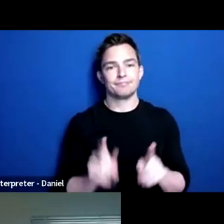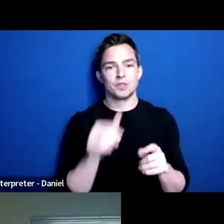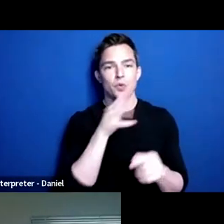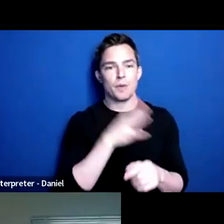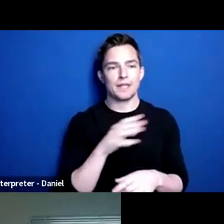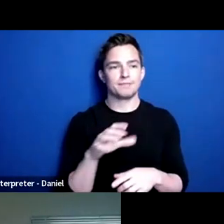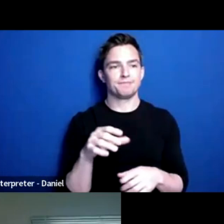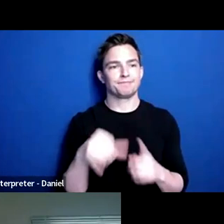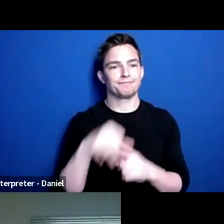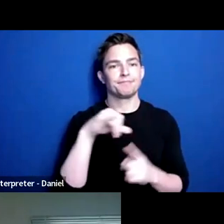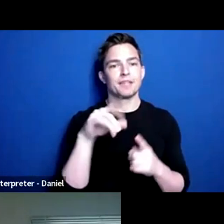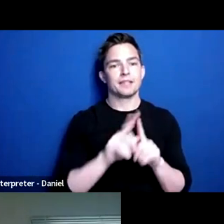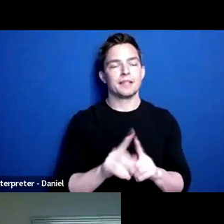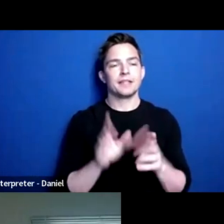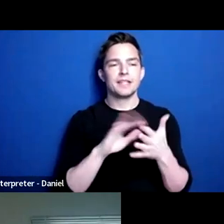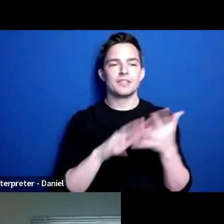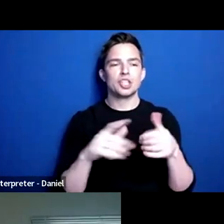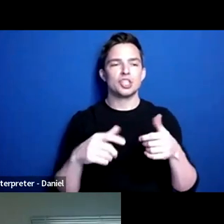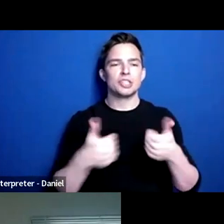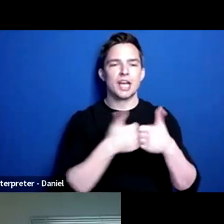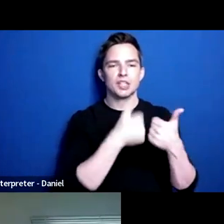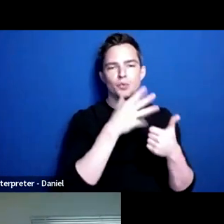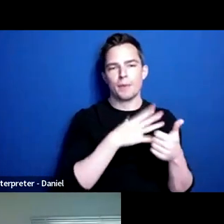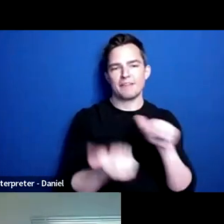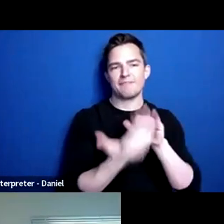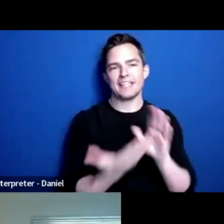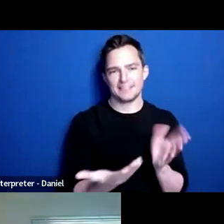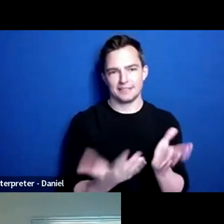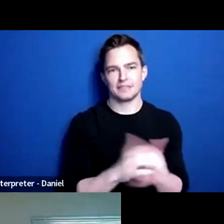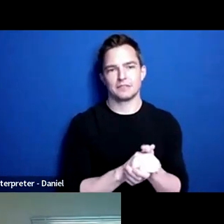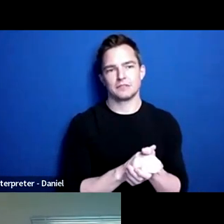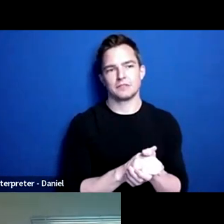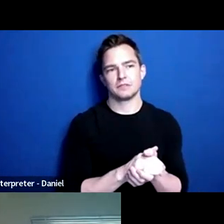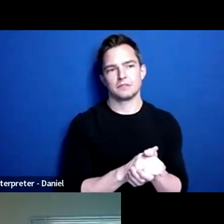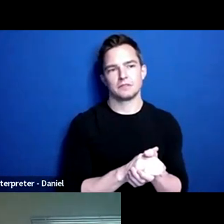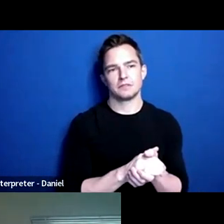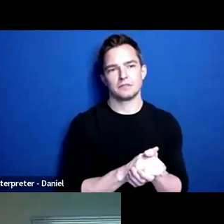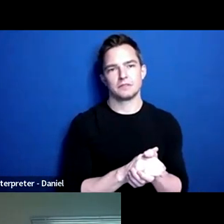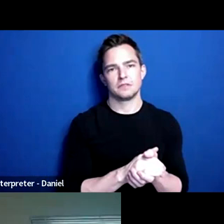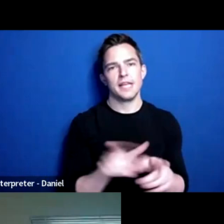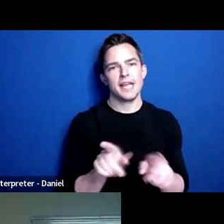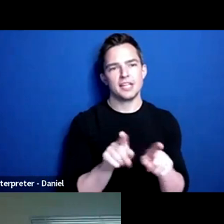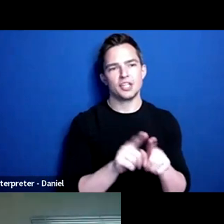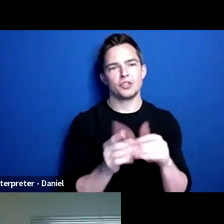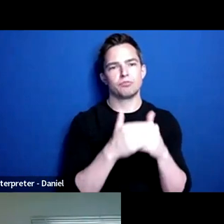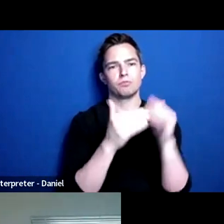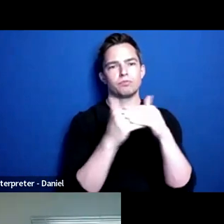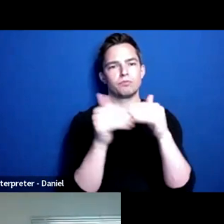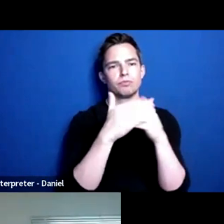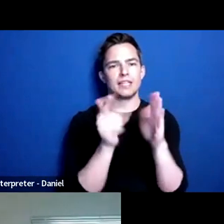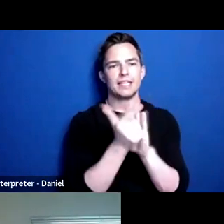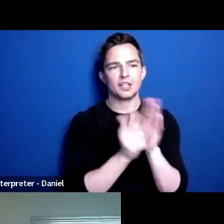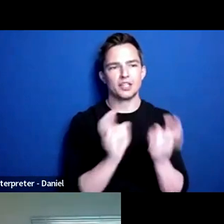challenges our community members are going to face, along with all the other legal issues, language